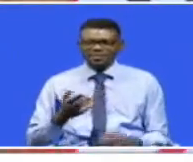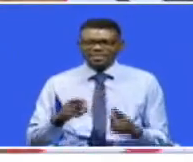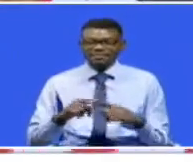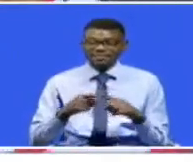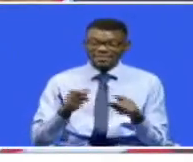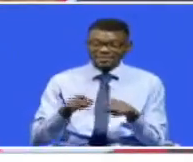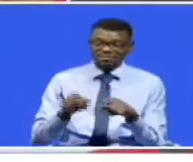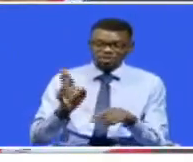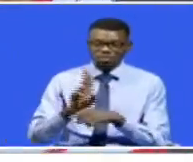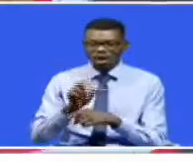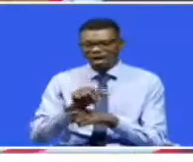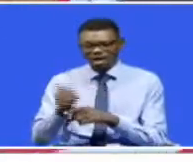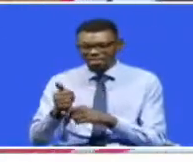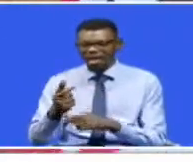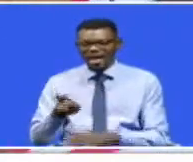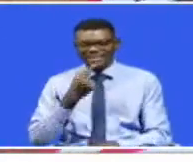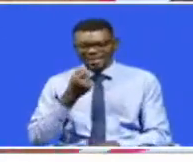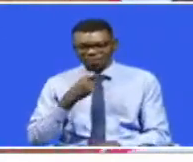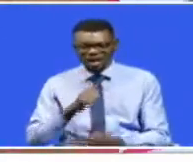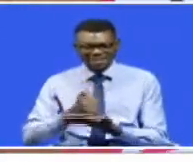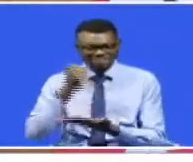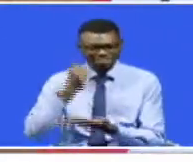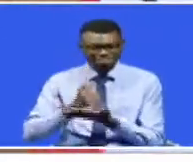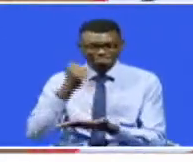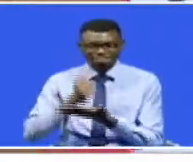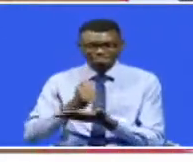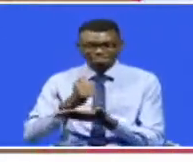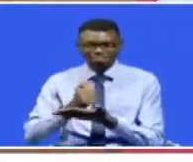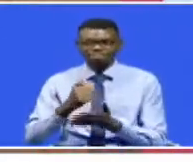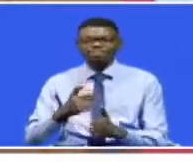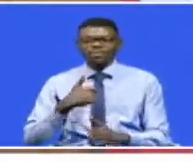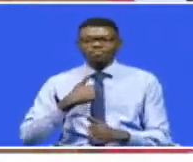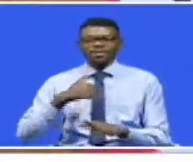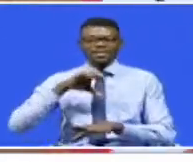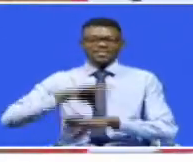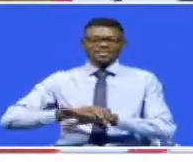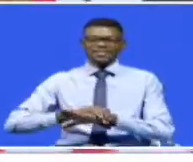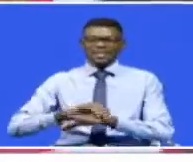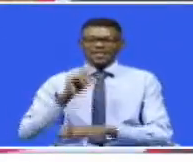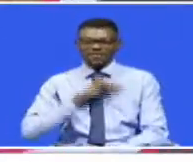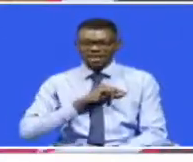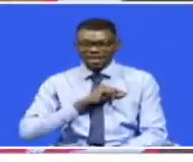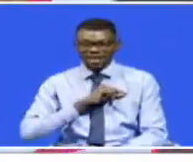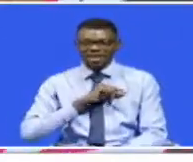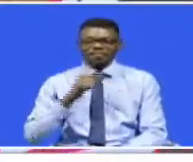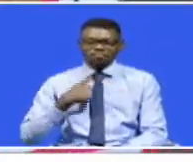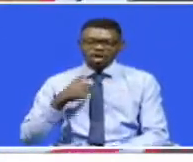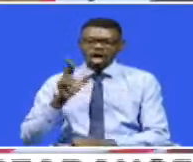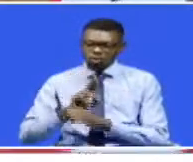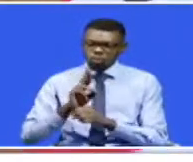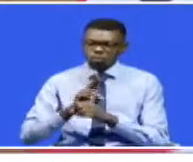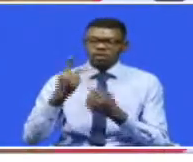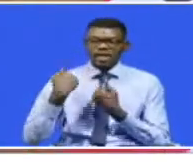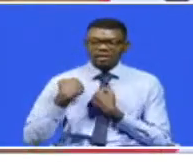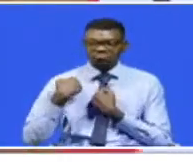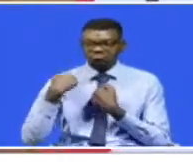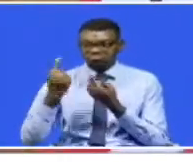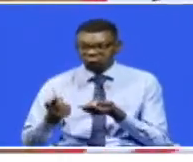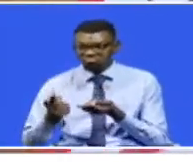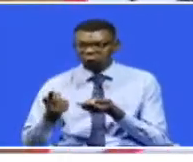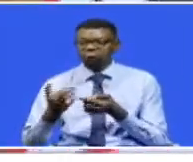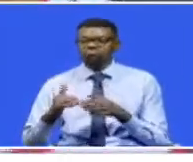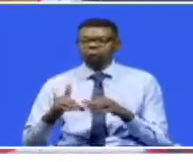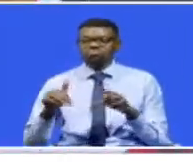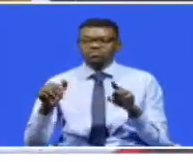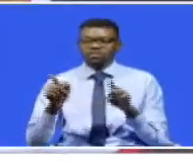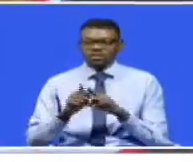herbal drugs that I was able to receive, and that's what I've been using. And secondly, I've